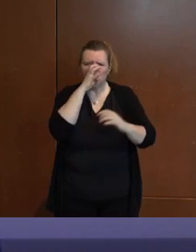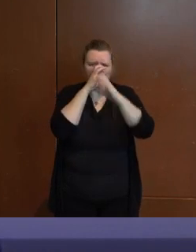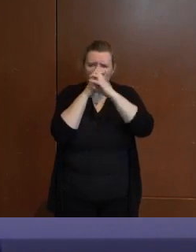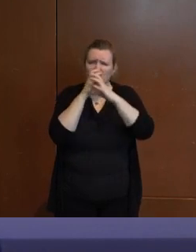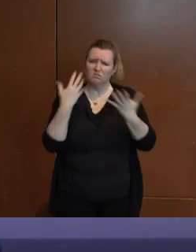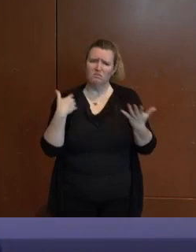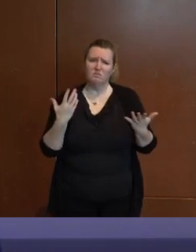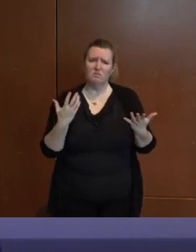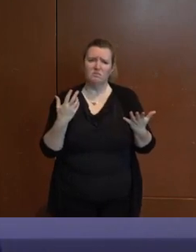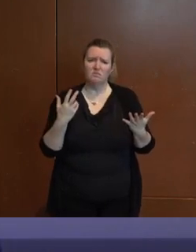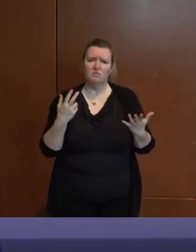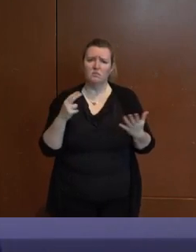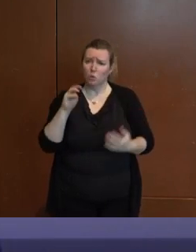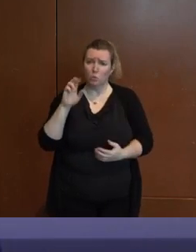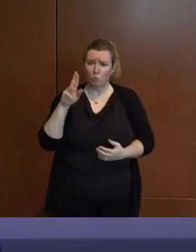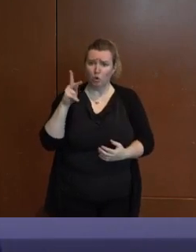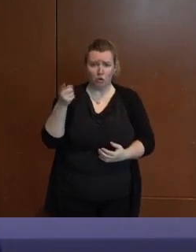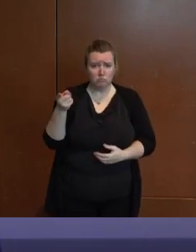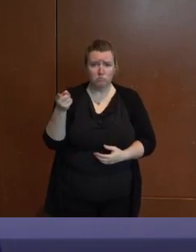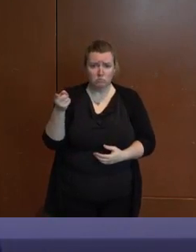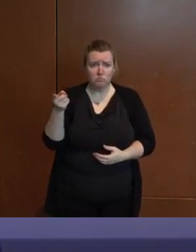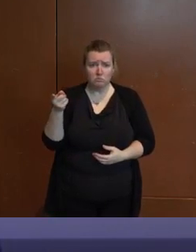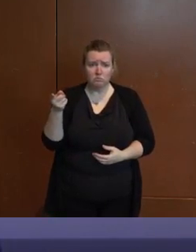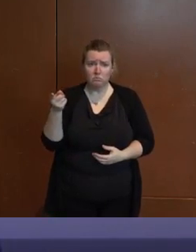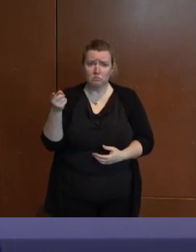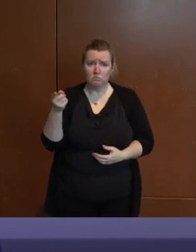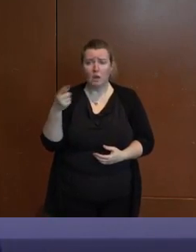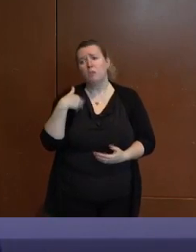to thank Director Ambrose and his folks.